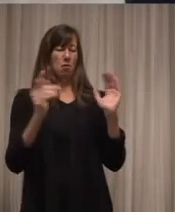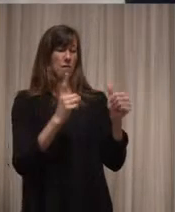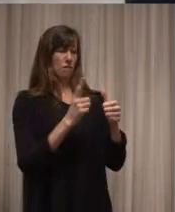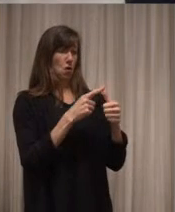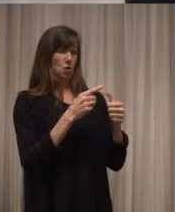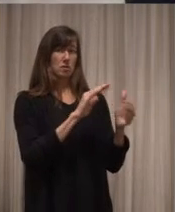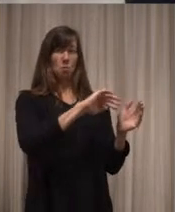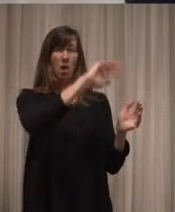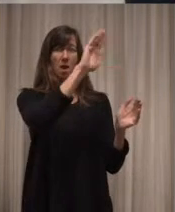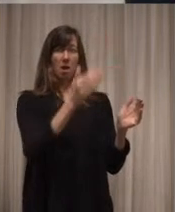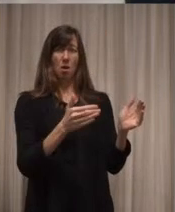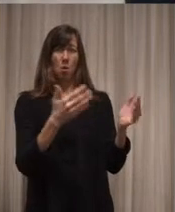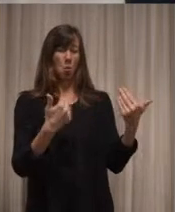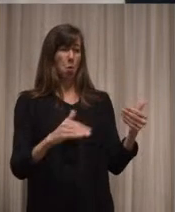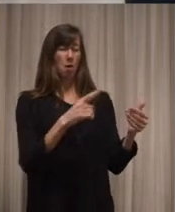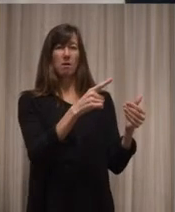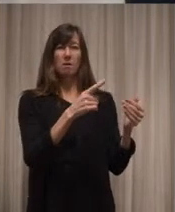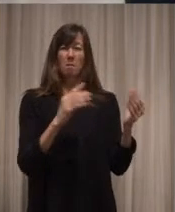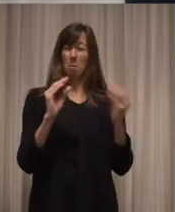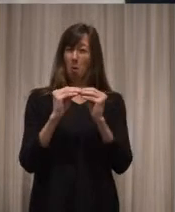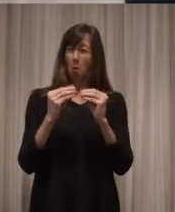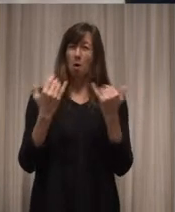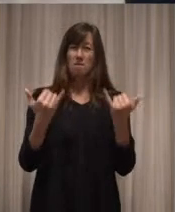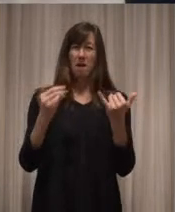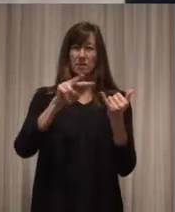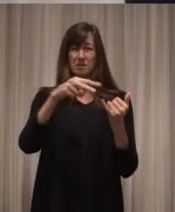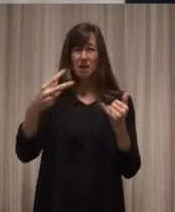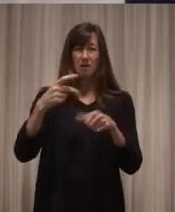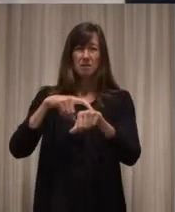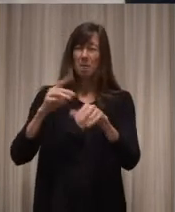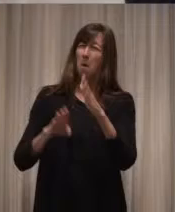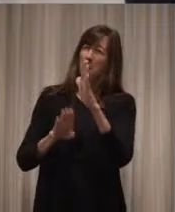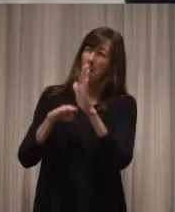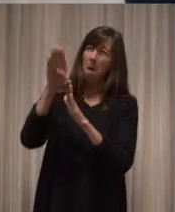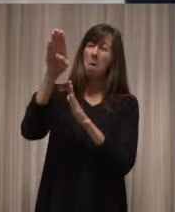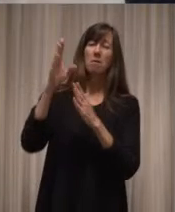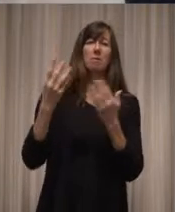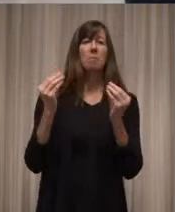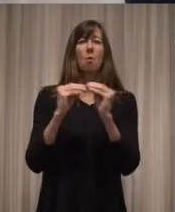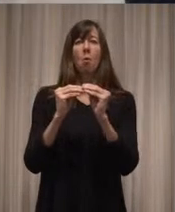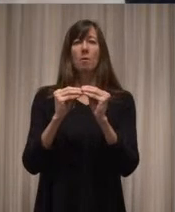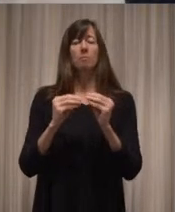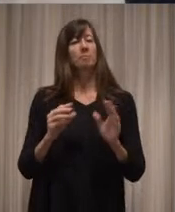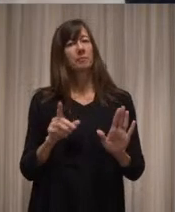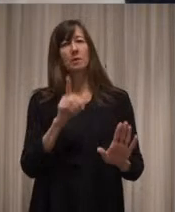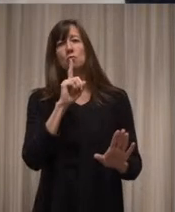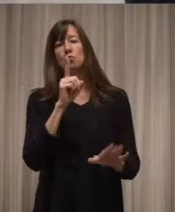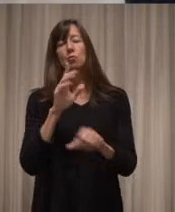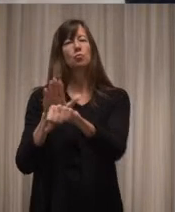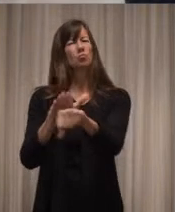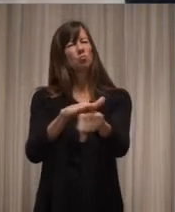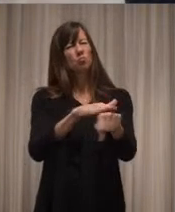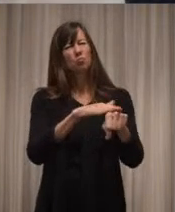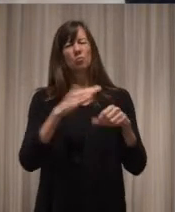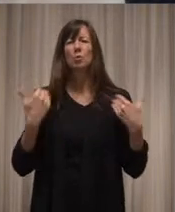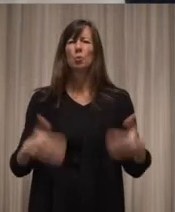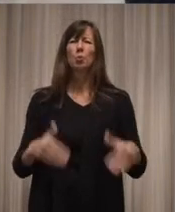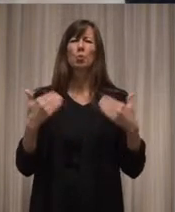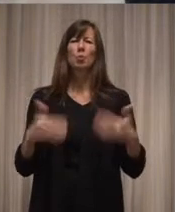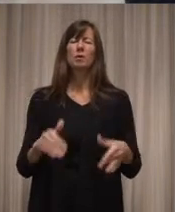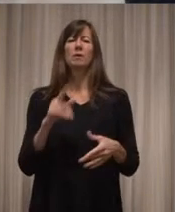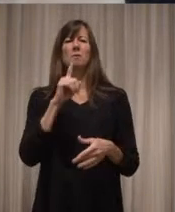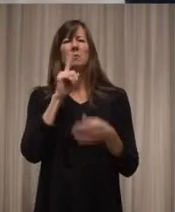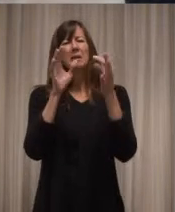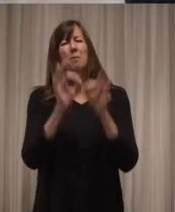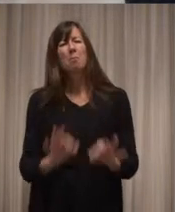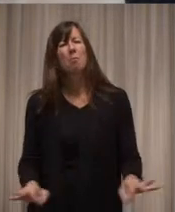to worsen in these last 2 weeks. And so I cannot stress enough the urgency that we need to